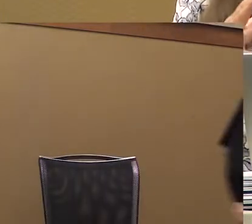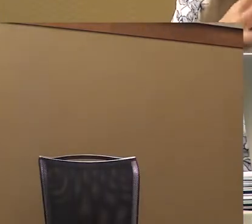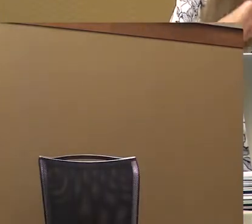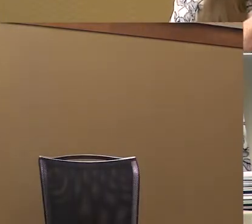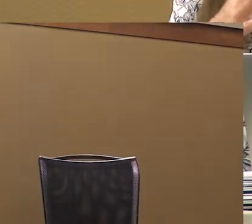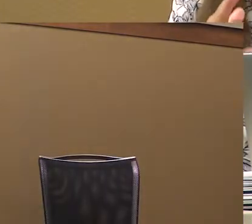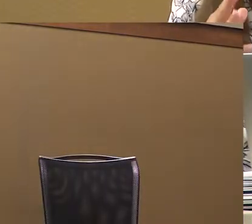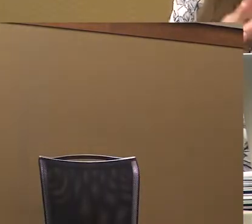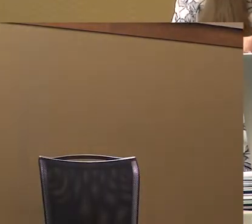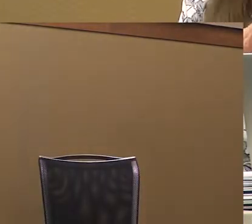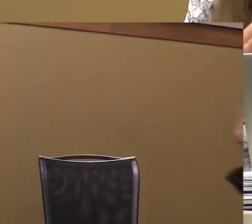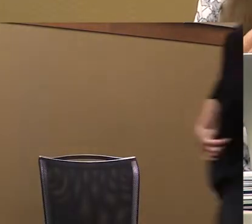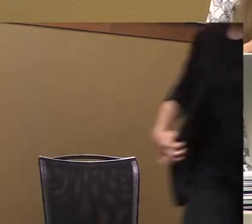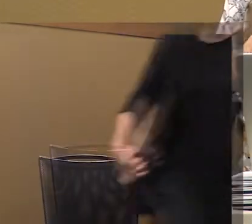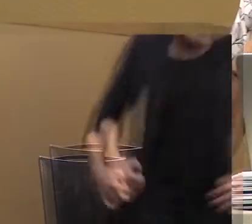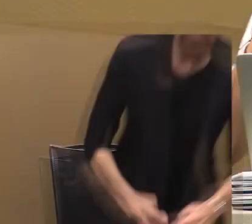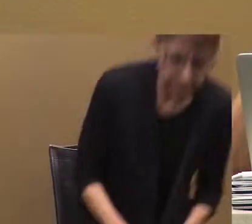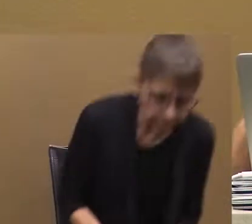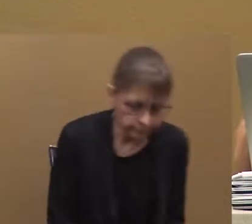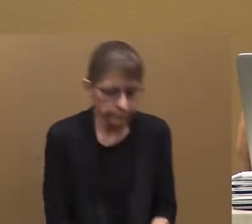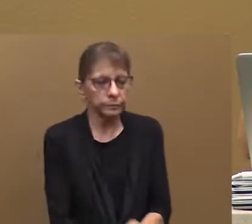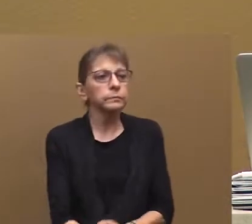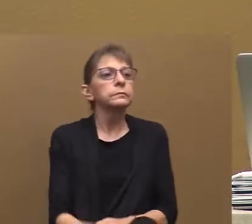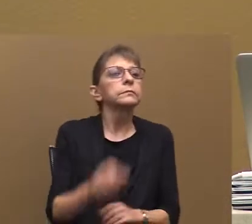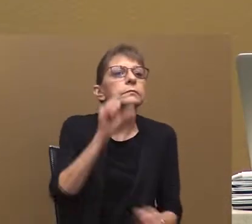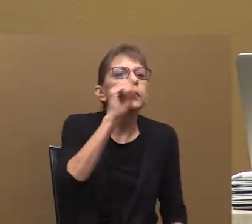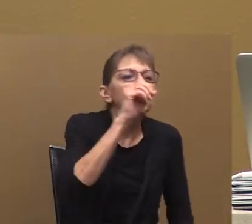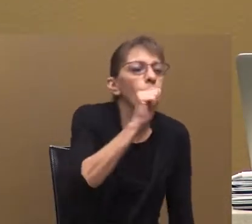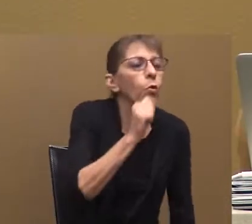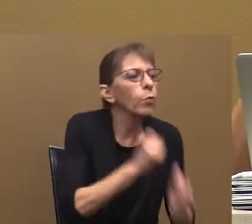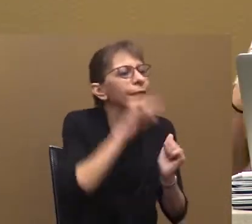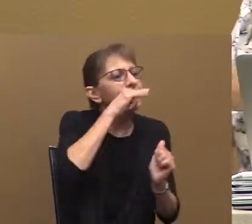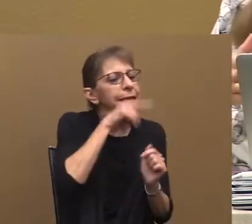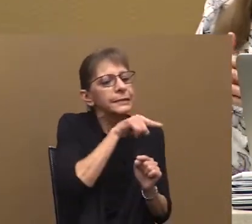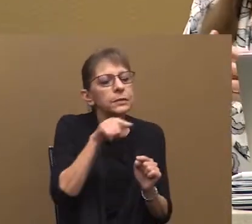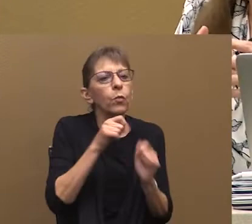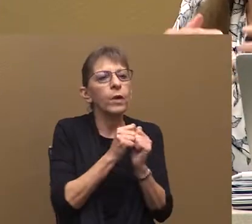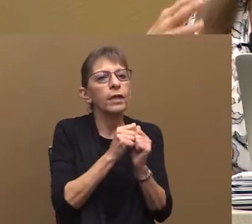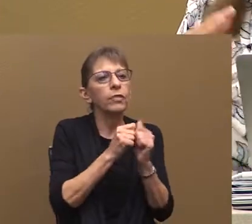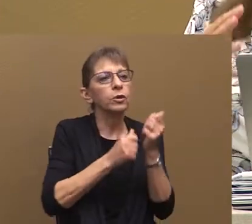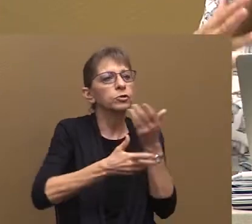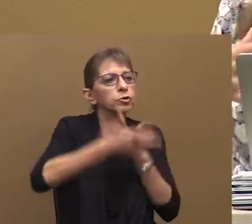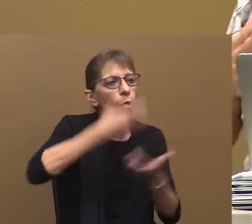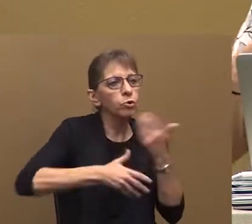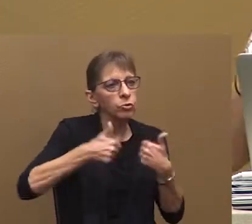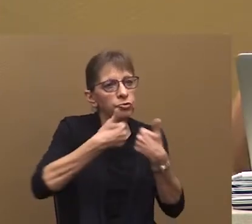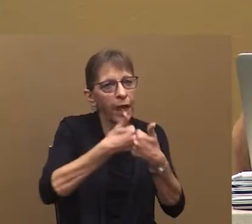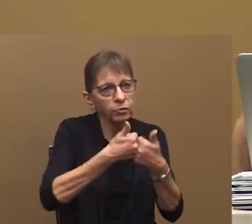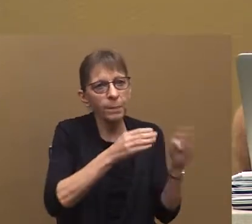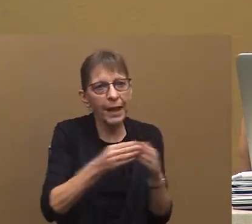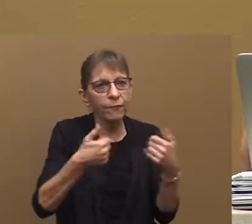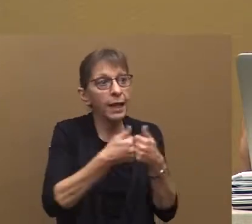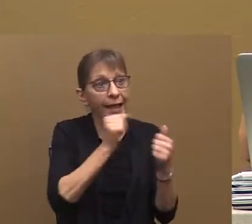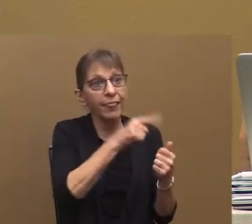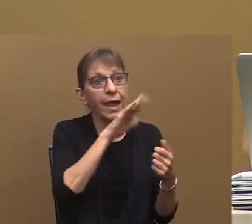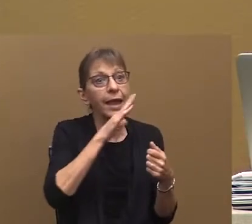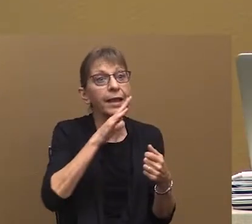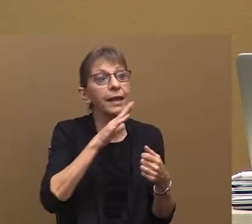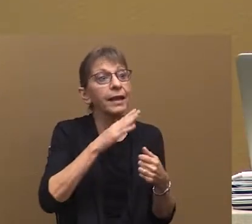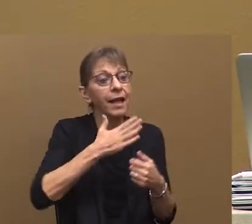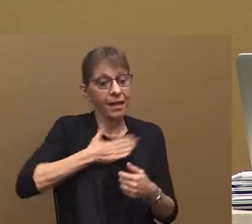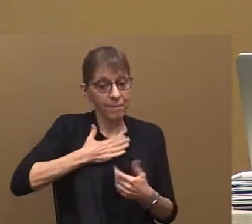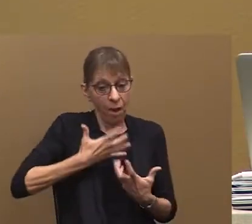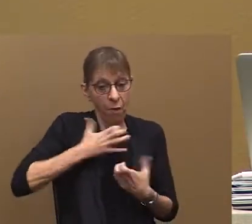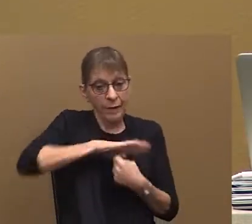with kind of behavior challenges or social challenges, are they able to inhibit